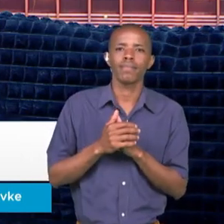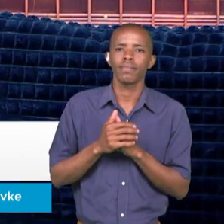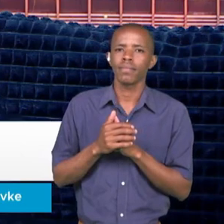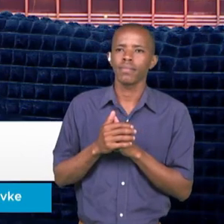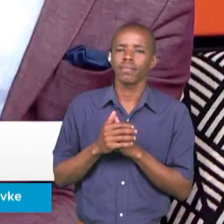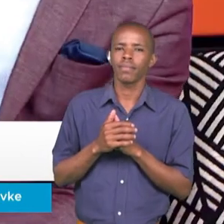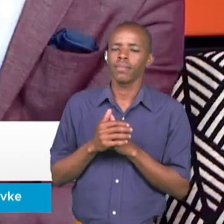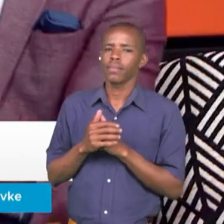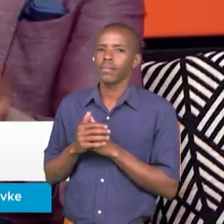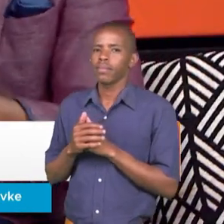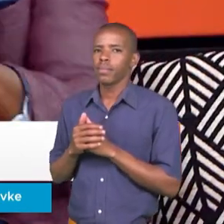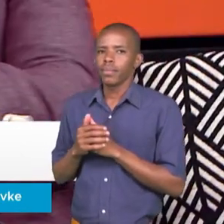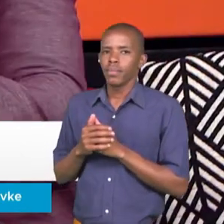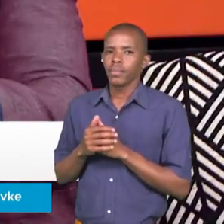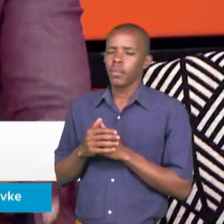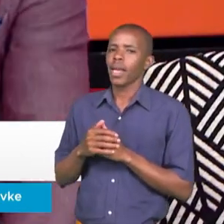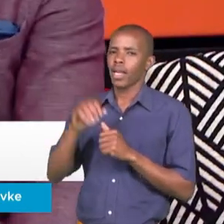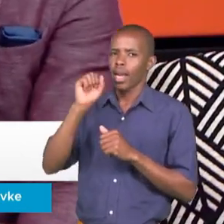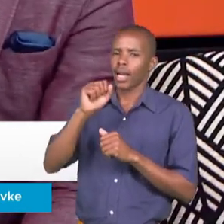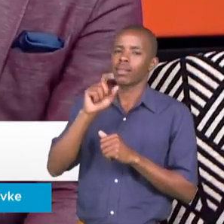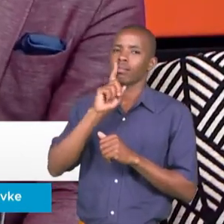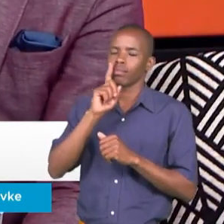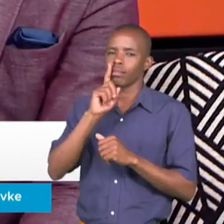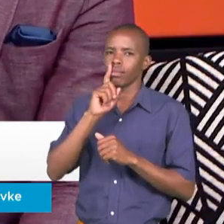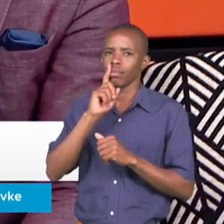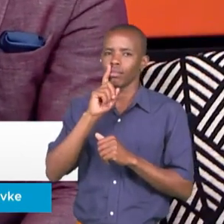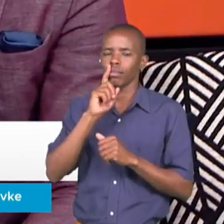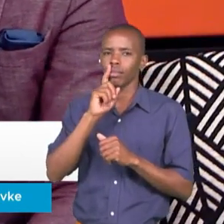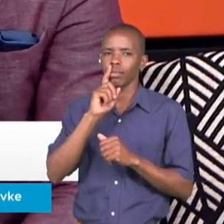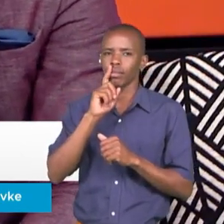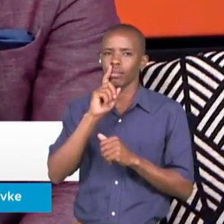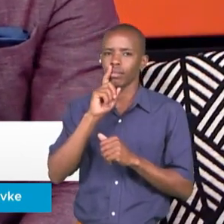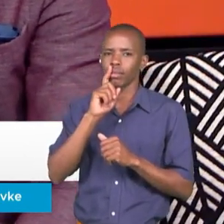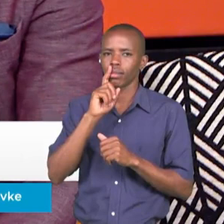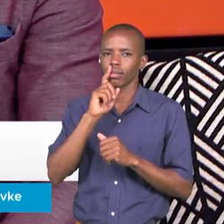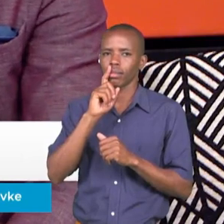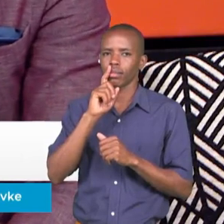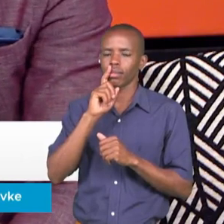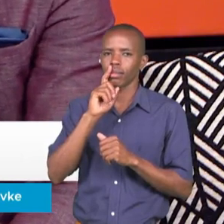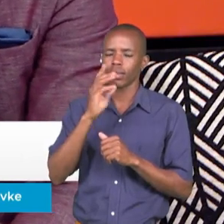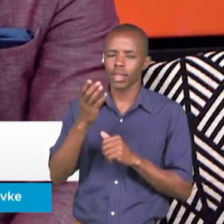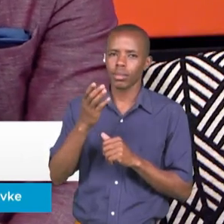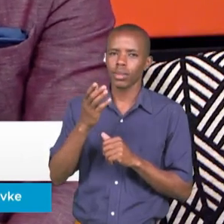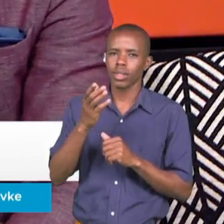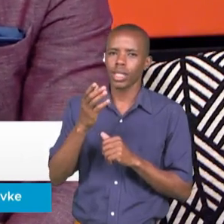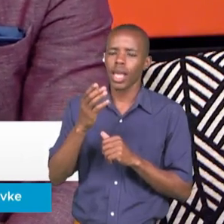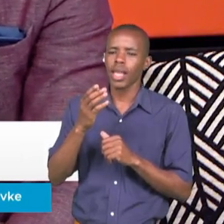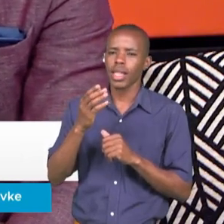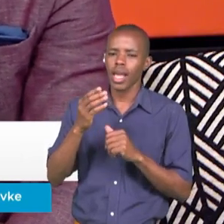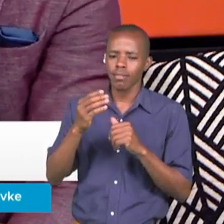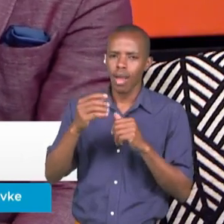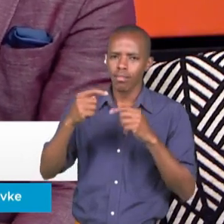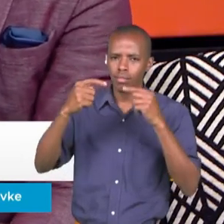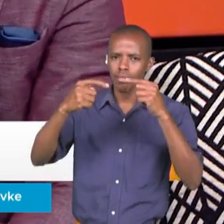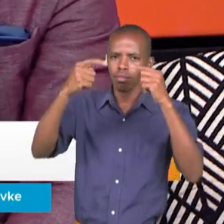Now, I can tell you this, that as far as now, the creme de la creme of performance is concerned, as far as